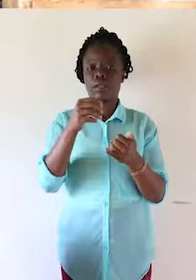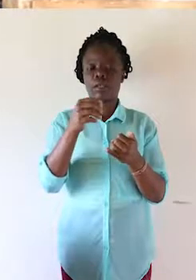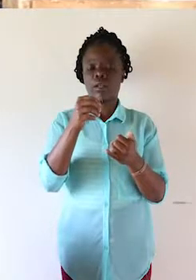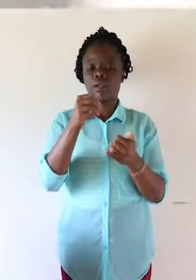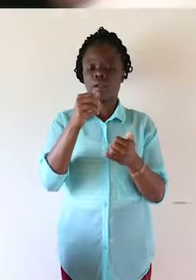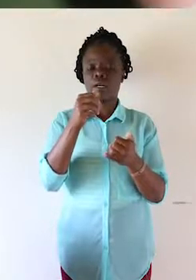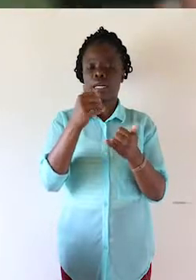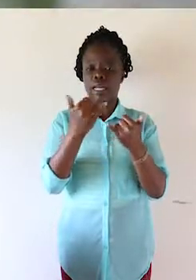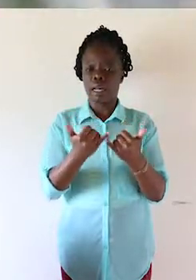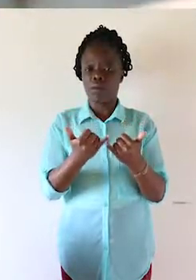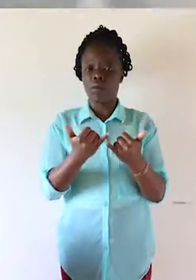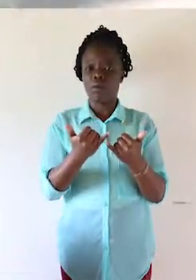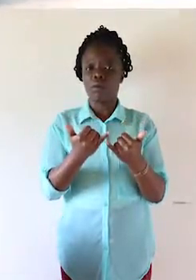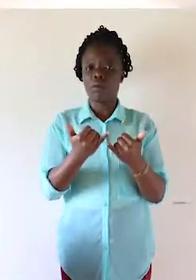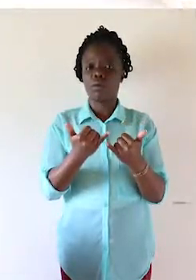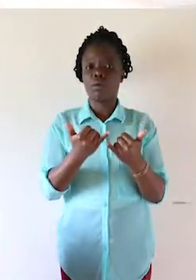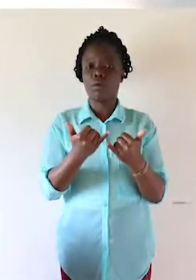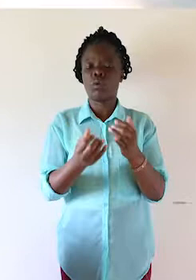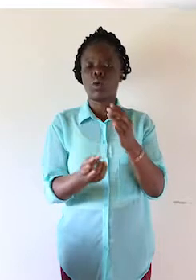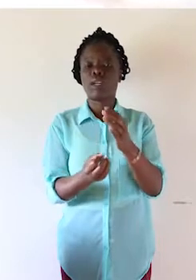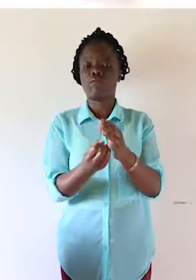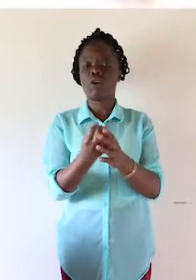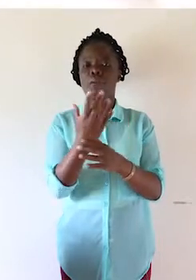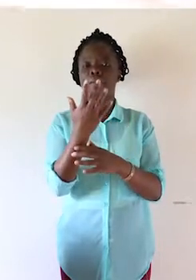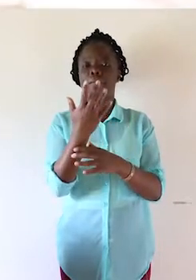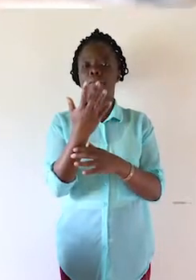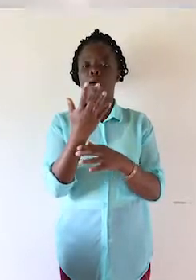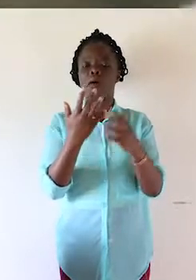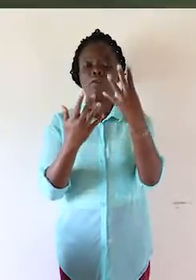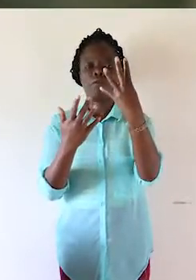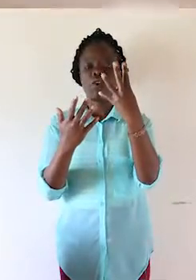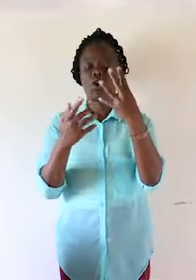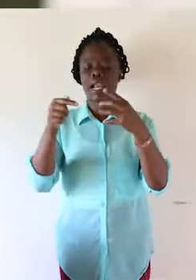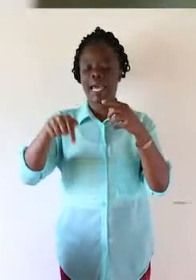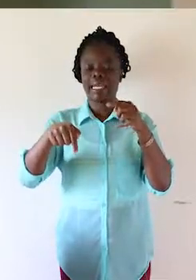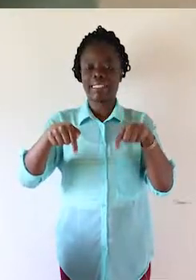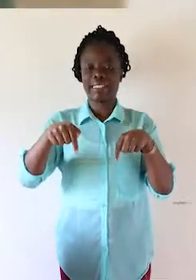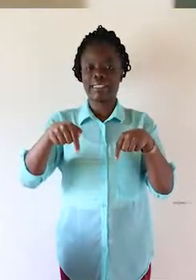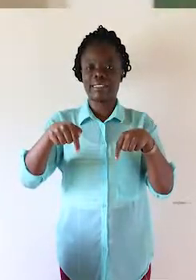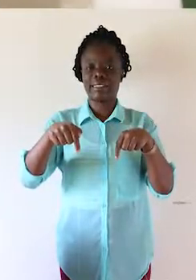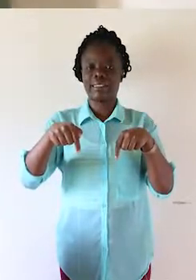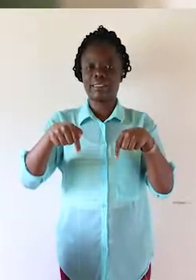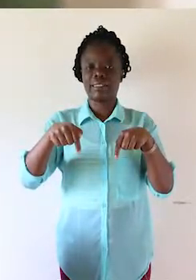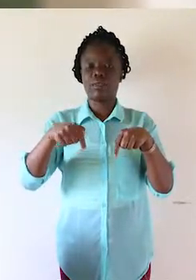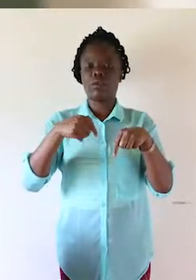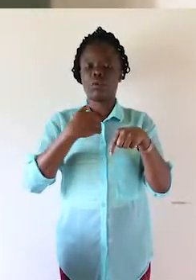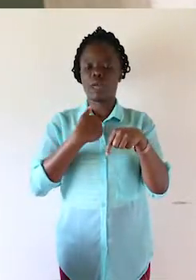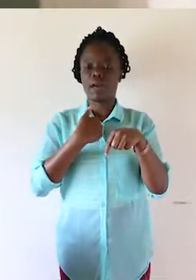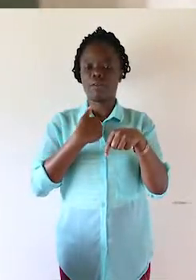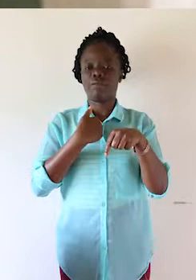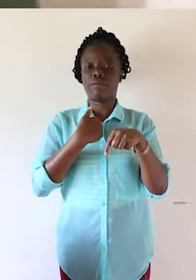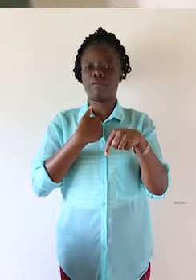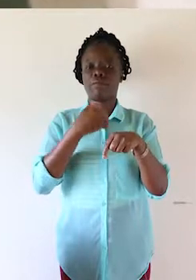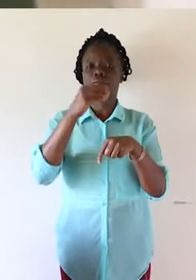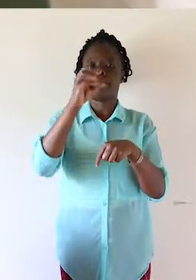here, which now will form four legs here. Now, we